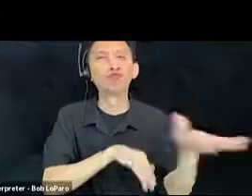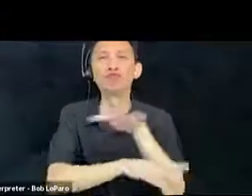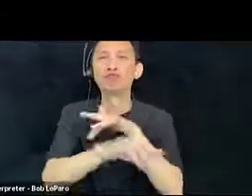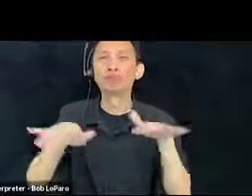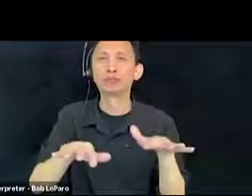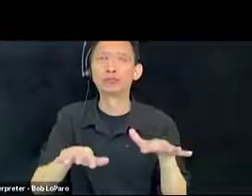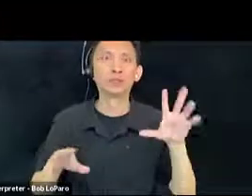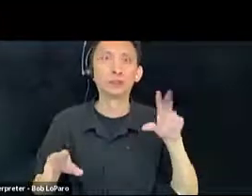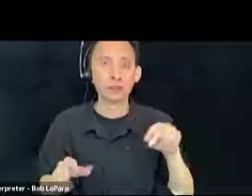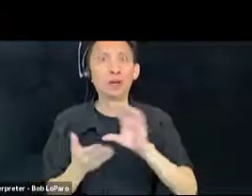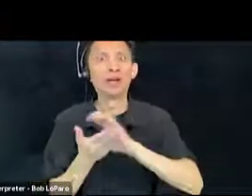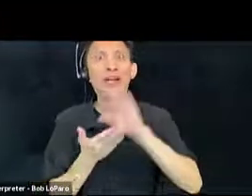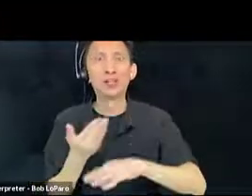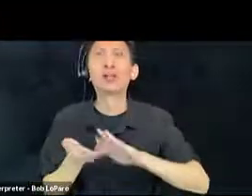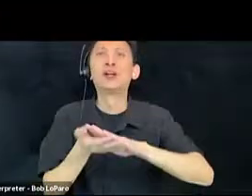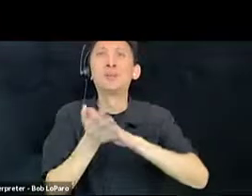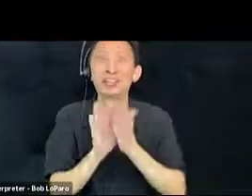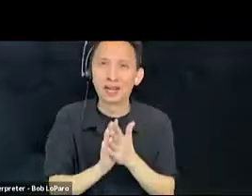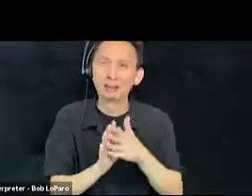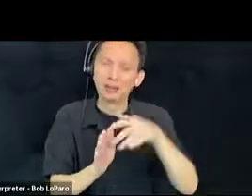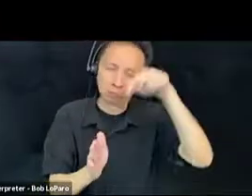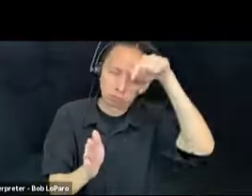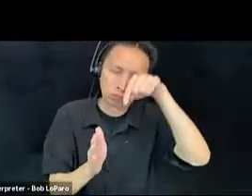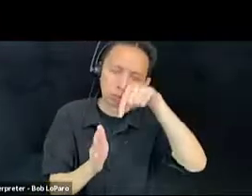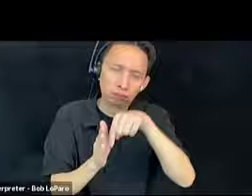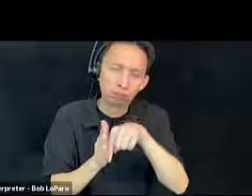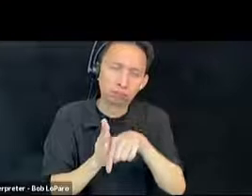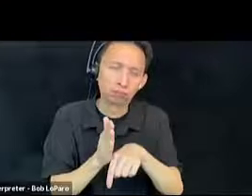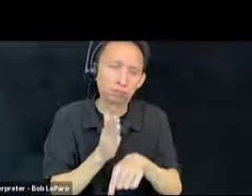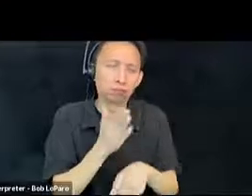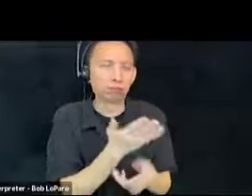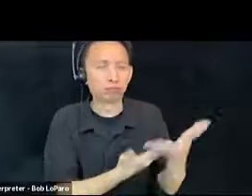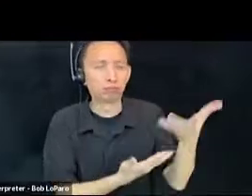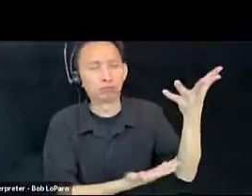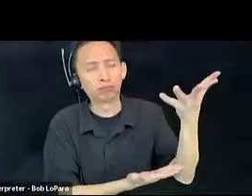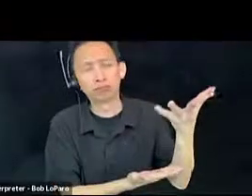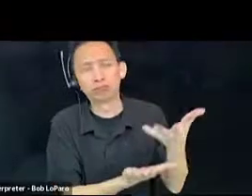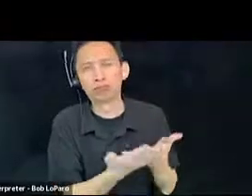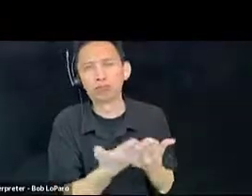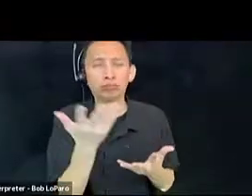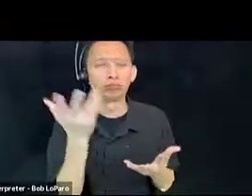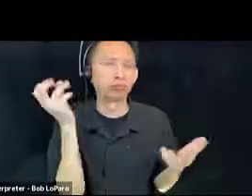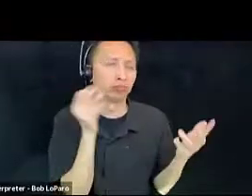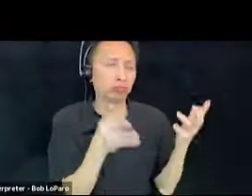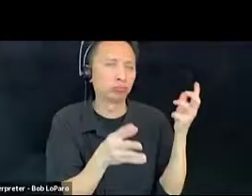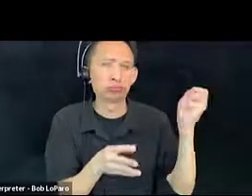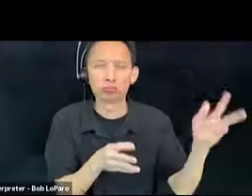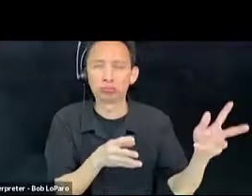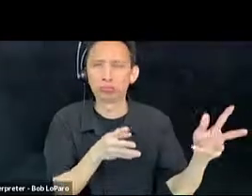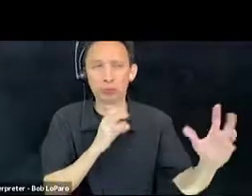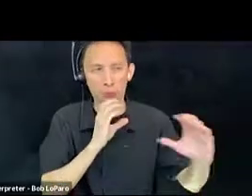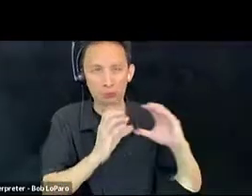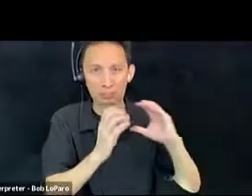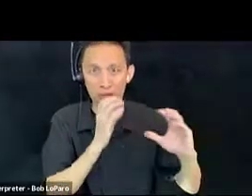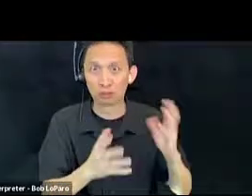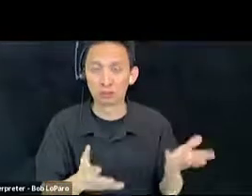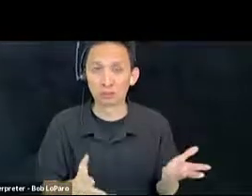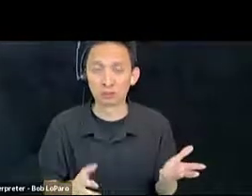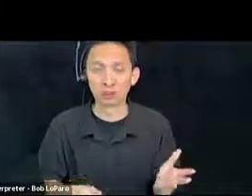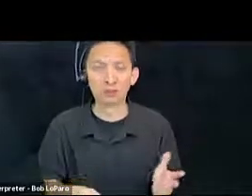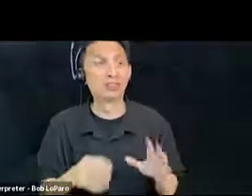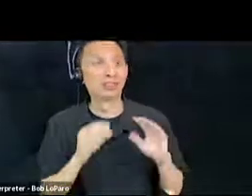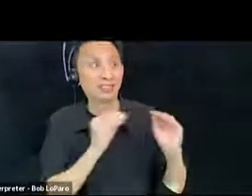our day. This facilitates communication. It helps facilitate understanding. It helps build literacy concepts and math